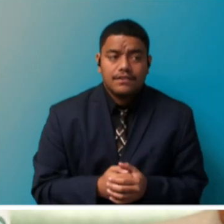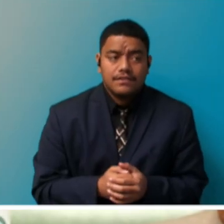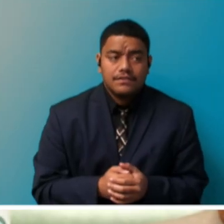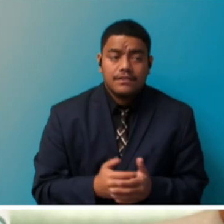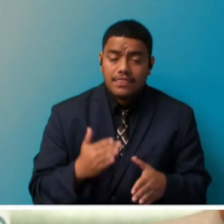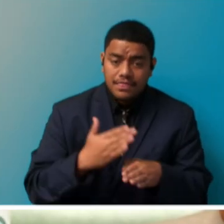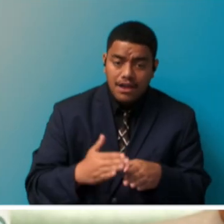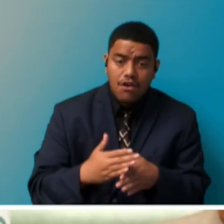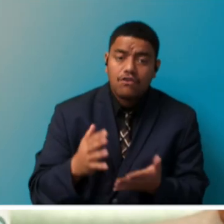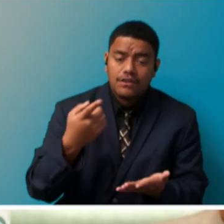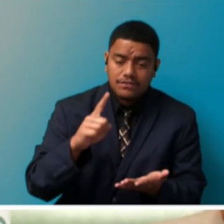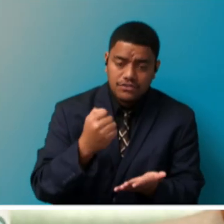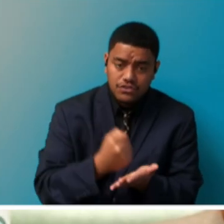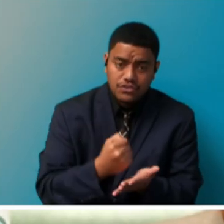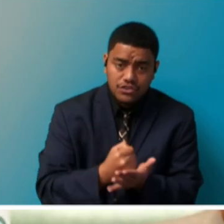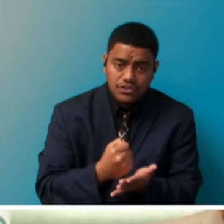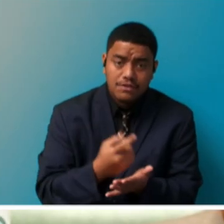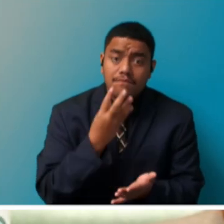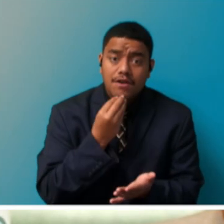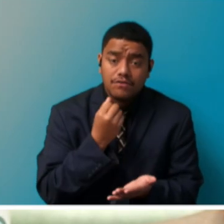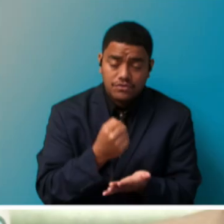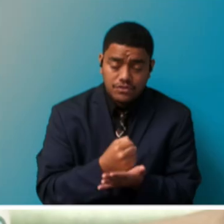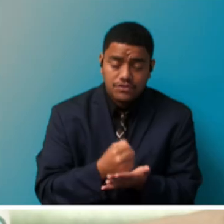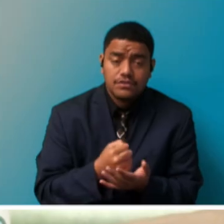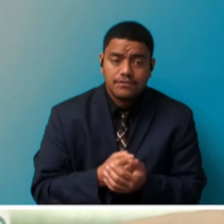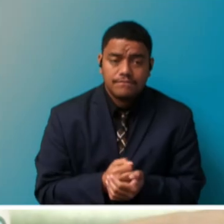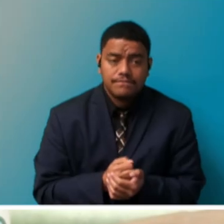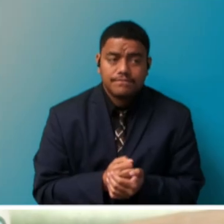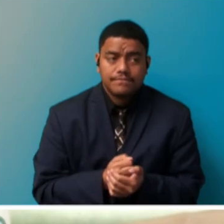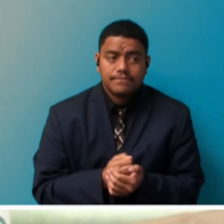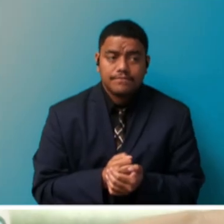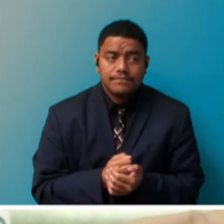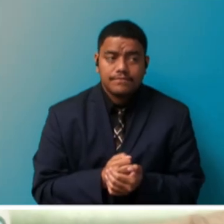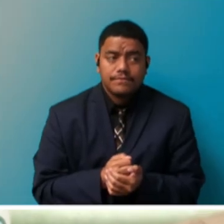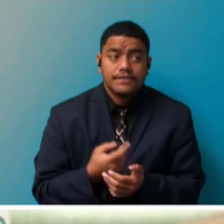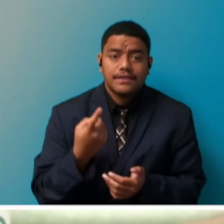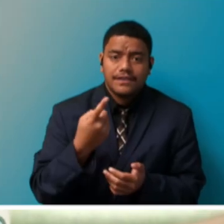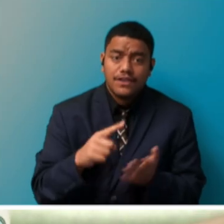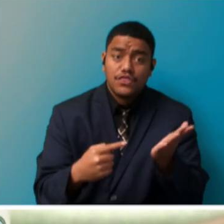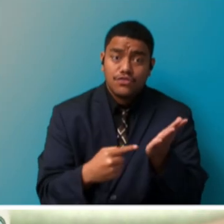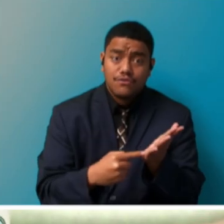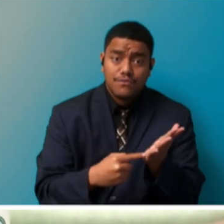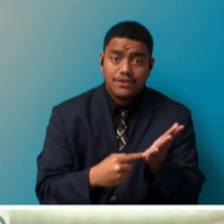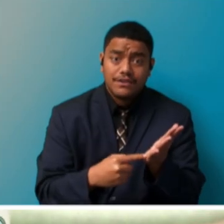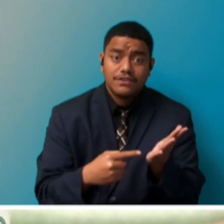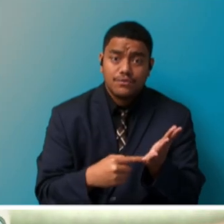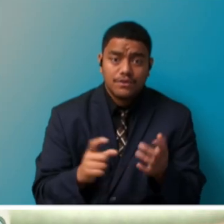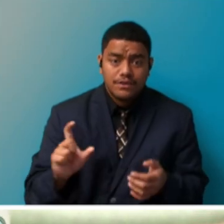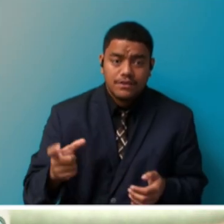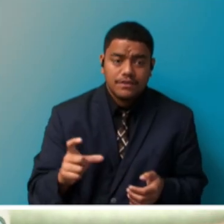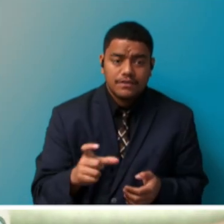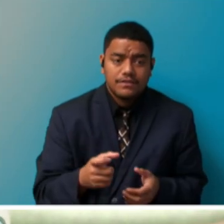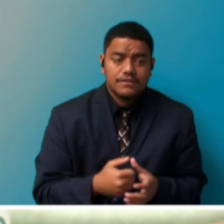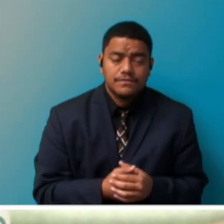Ginger as well is starting to have a bit of a resurgence. And turmeric, of course, is grown well. So,